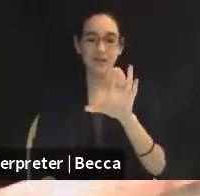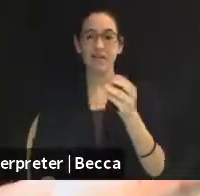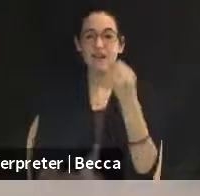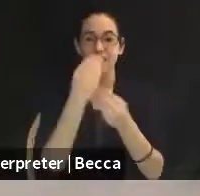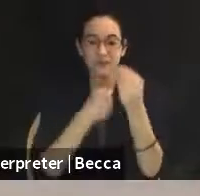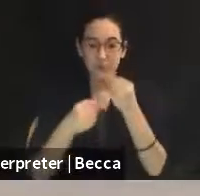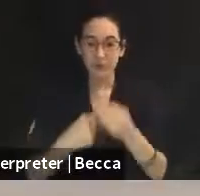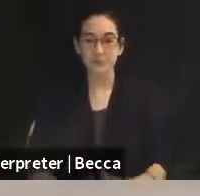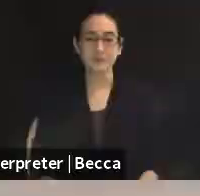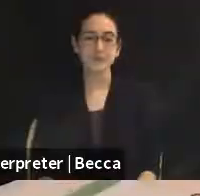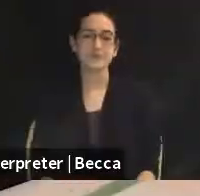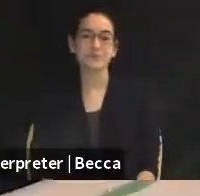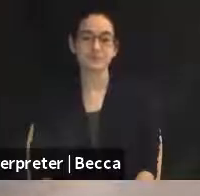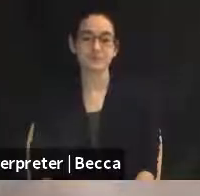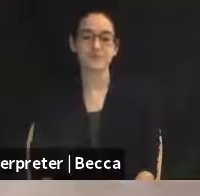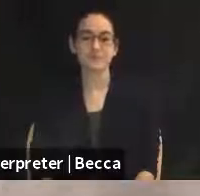groceries.